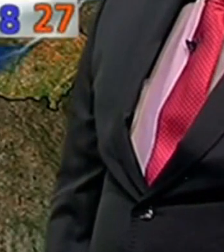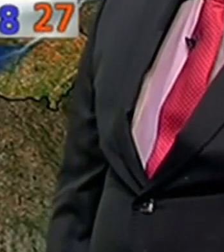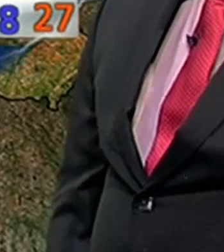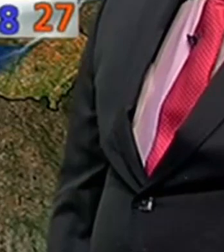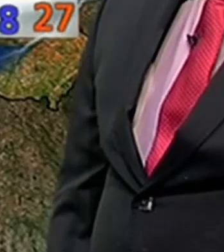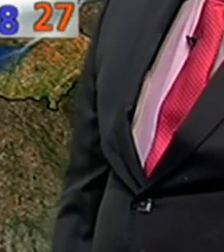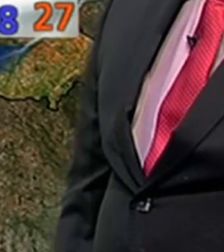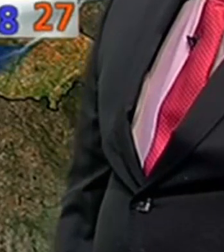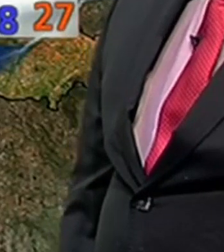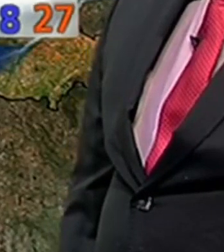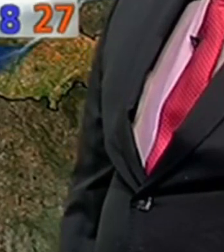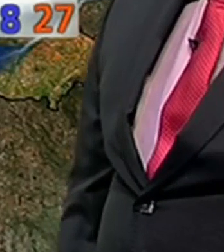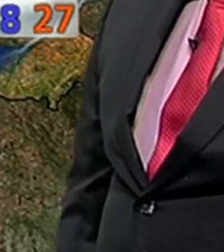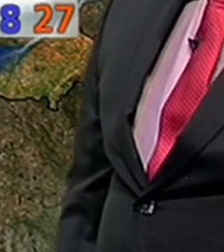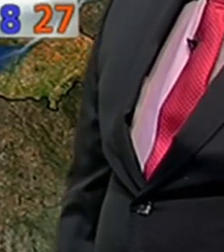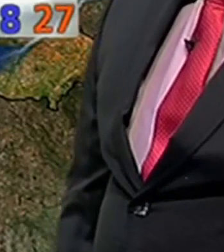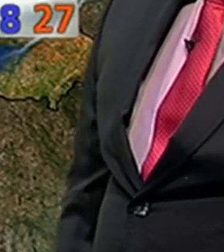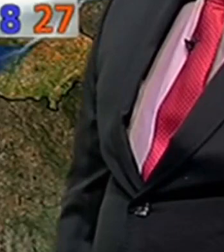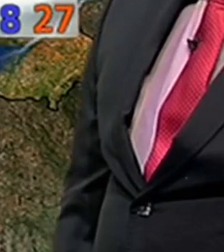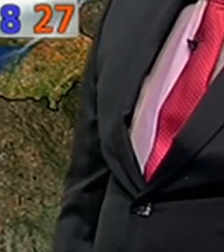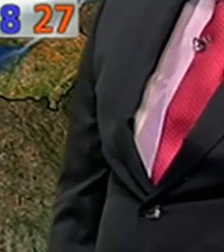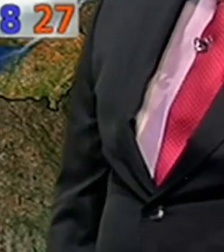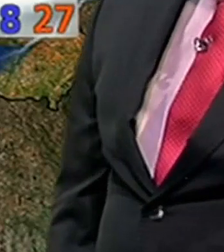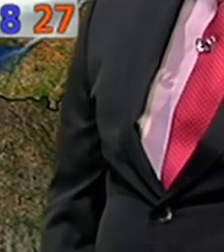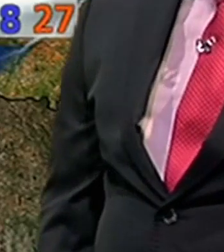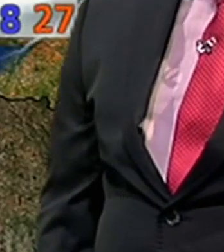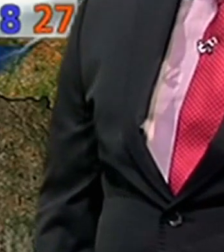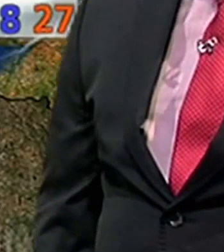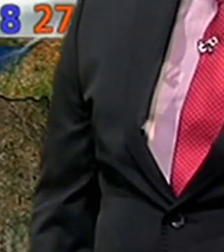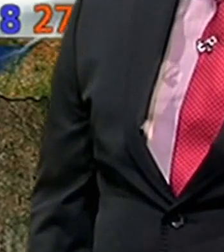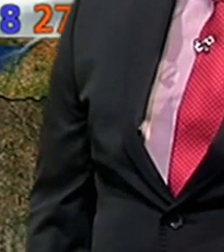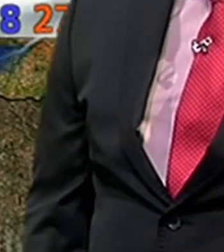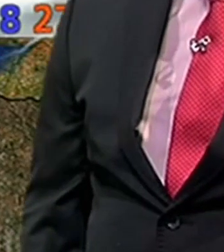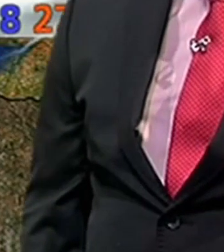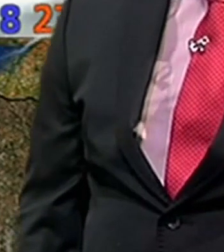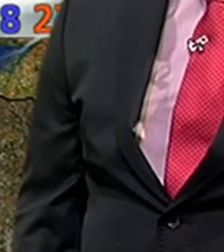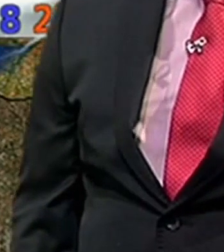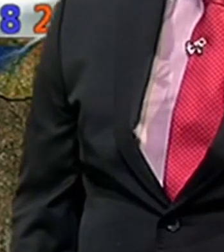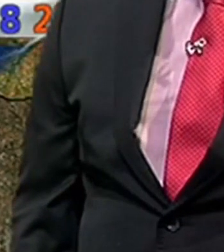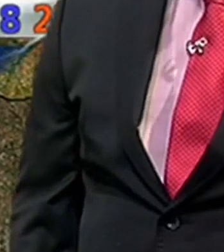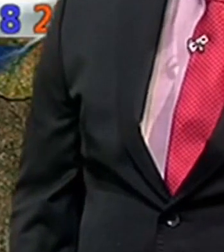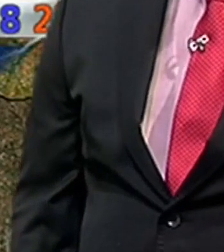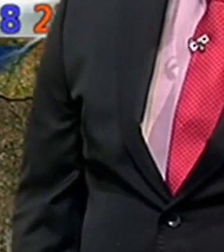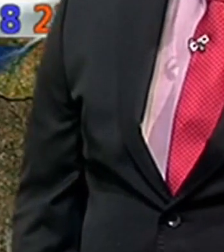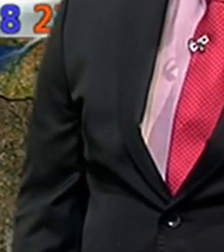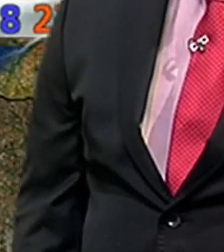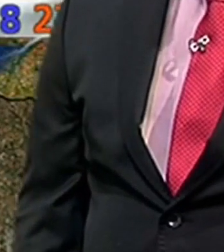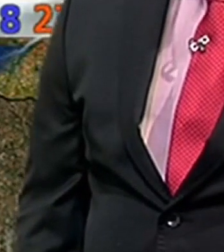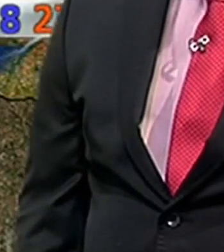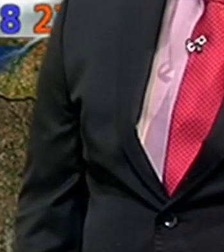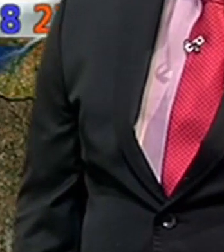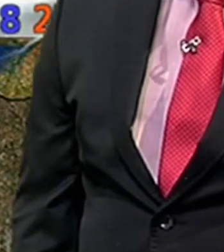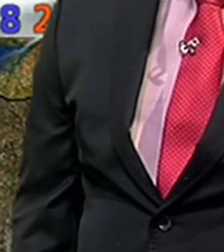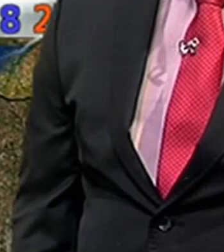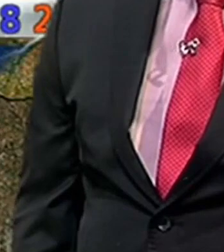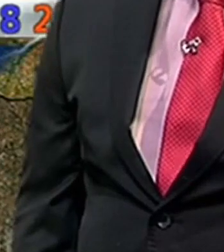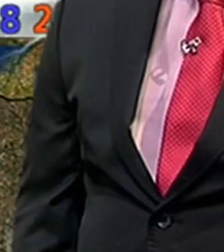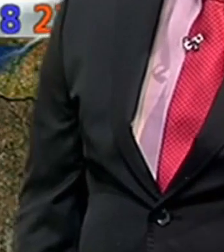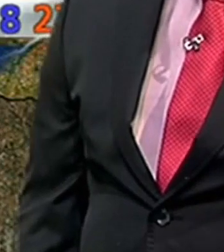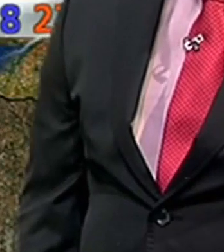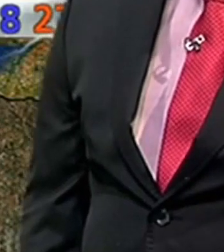maemo a batlang a batabata le yona fela motsero ho tla bona maemo a hleng a futumetse tla mashwa ba mtrobedi mana mahike ka Stal Rustenburg a tare